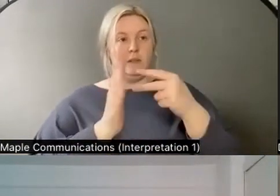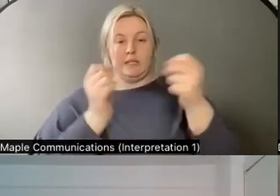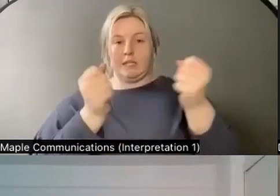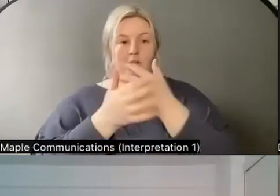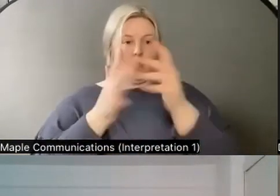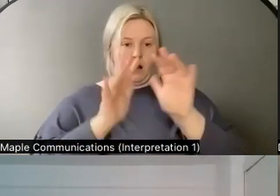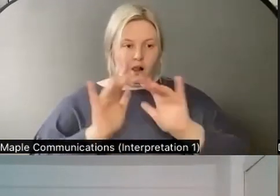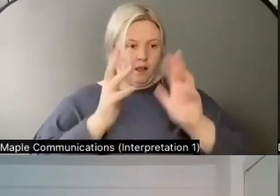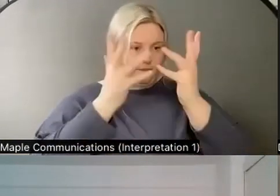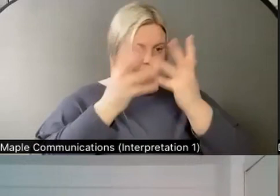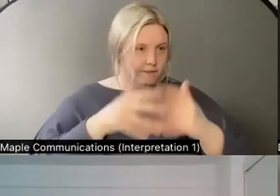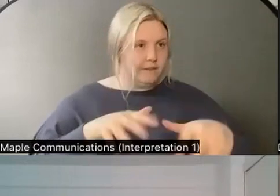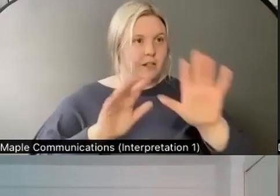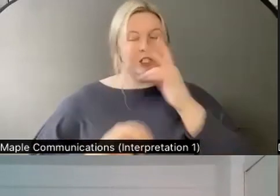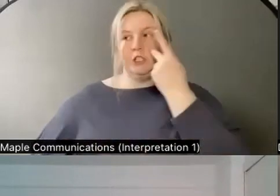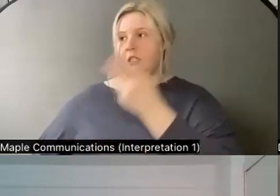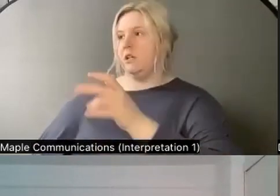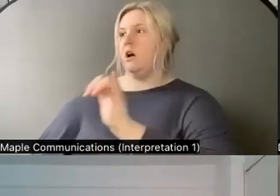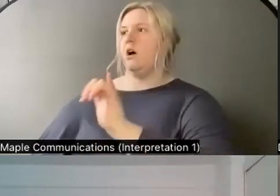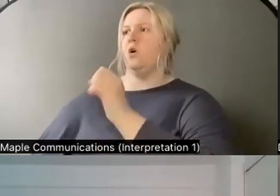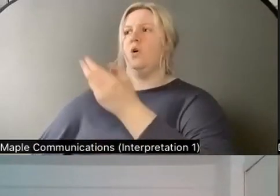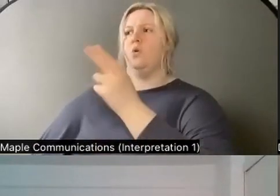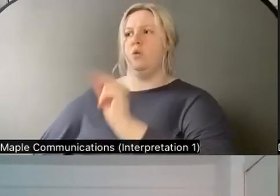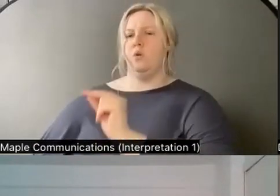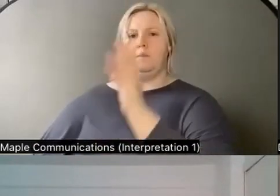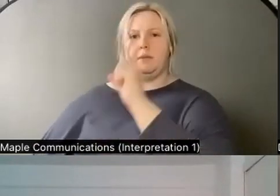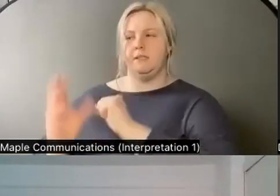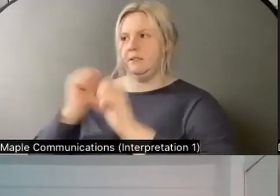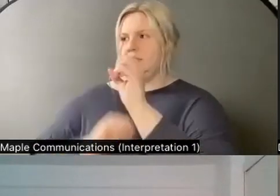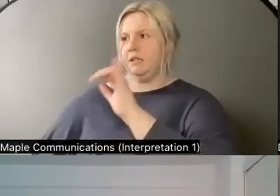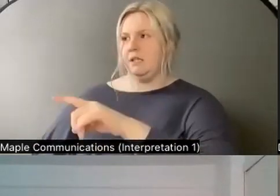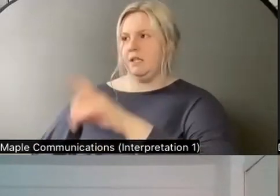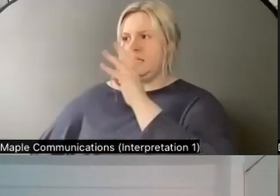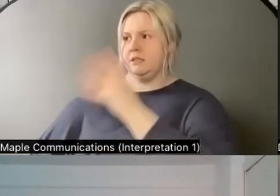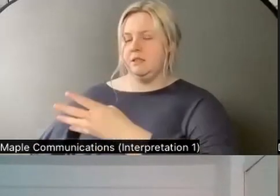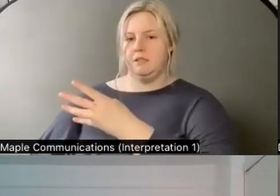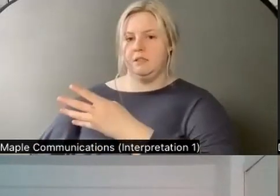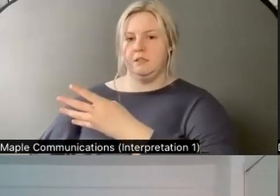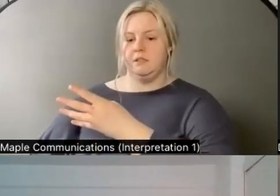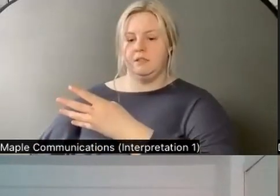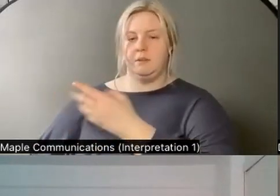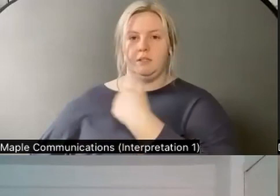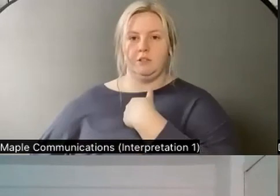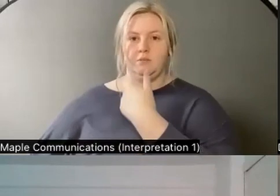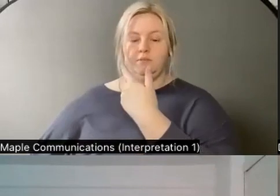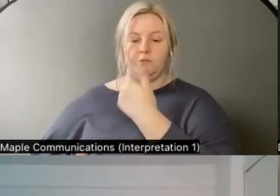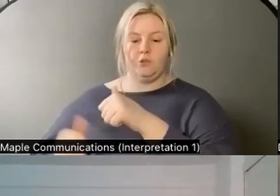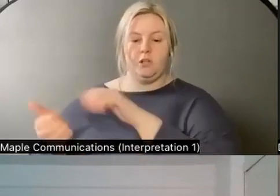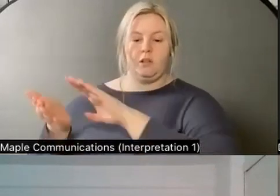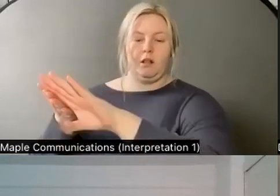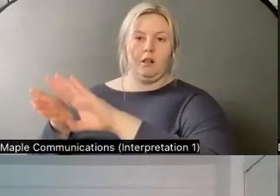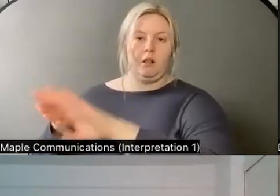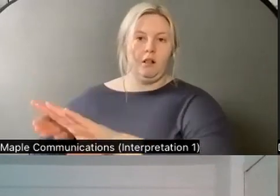badly or being marginalized in enough ways to literally sweep us out of life.